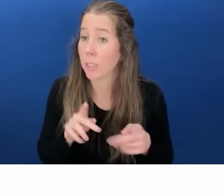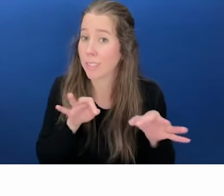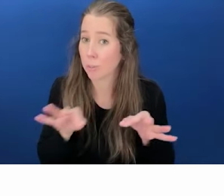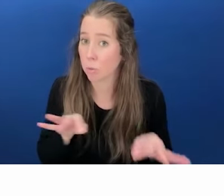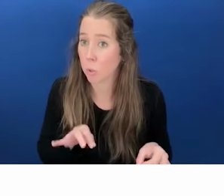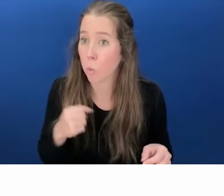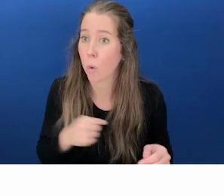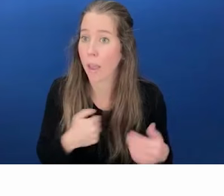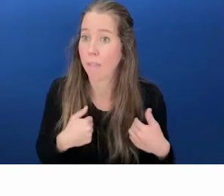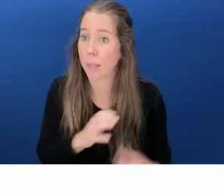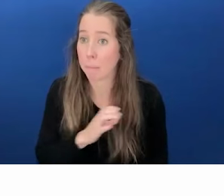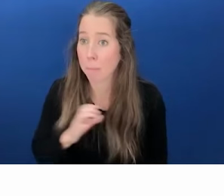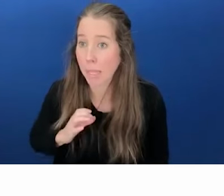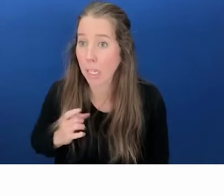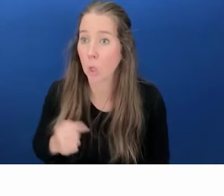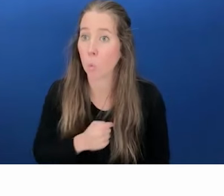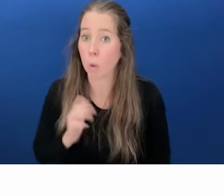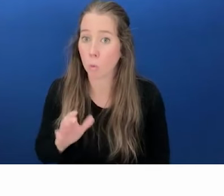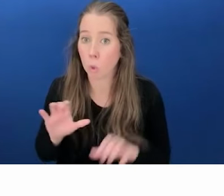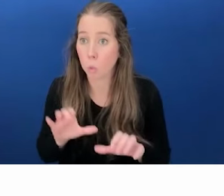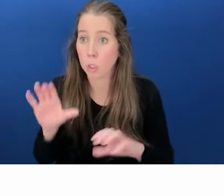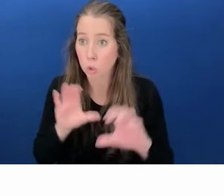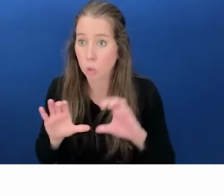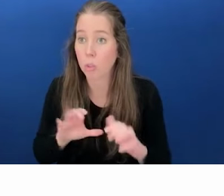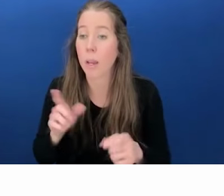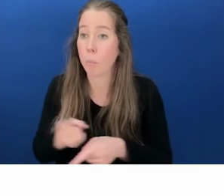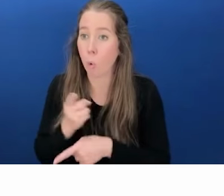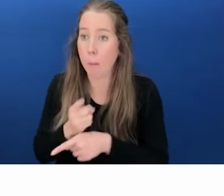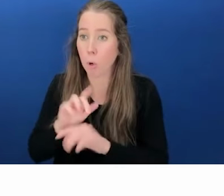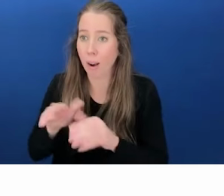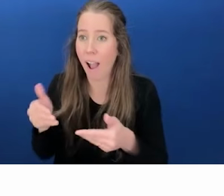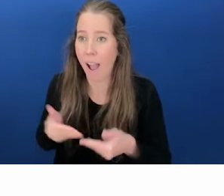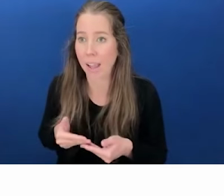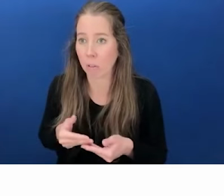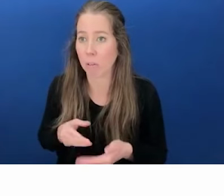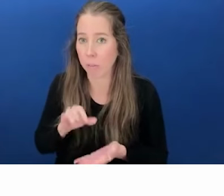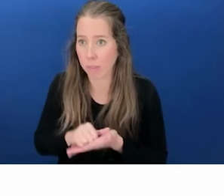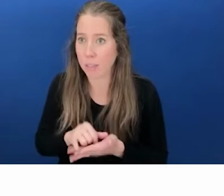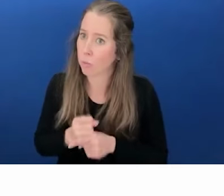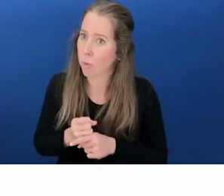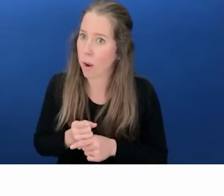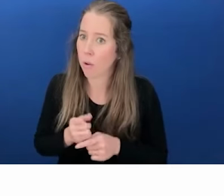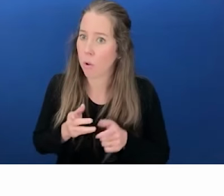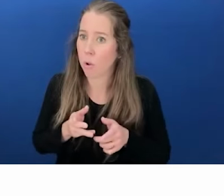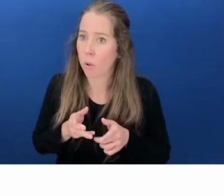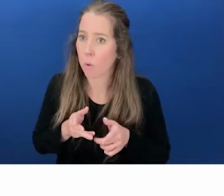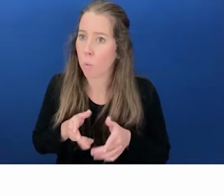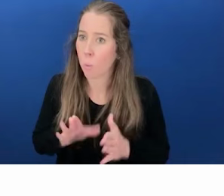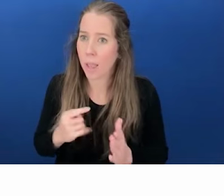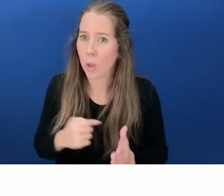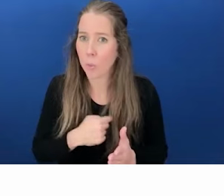have a committee, we're gonna do a search, and we're gonna do a proper hire. That's the way to do it. We never said kill the position, we said do it